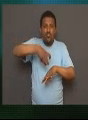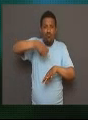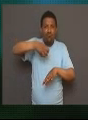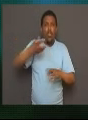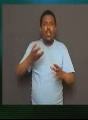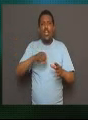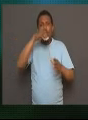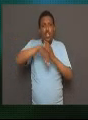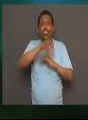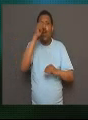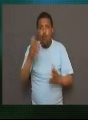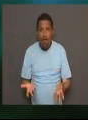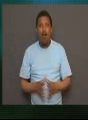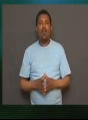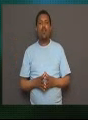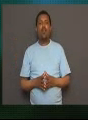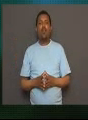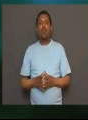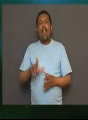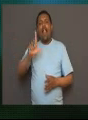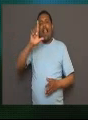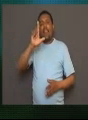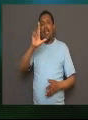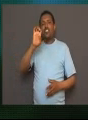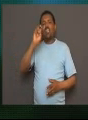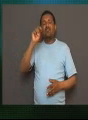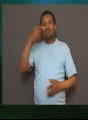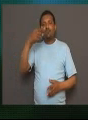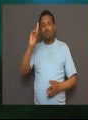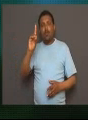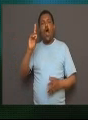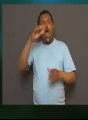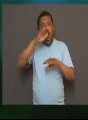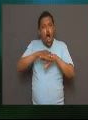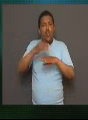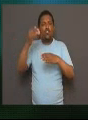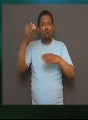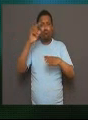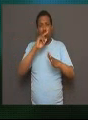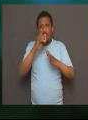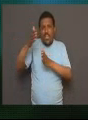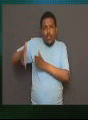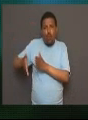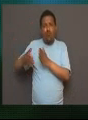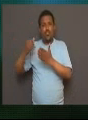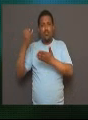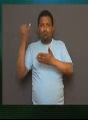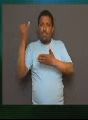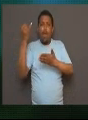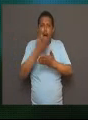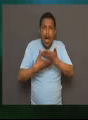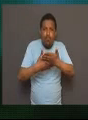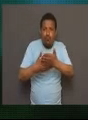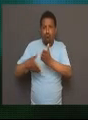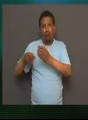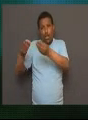Ethiopia. The legend on the side of the map will give different symbols for each